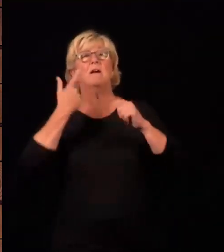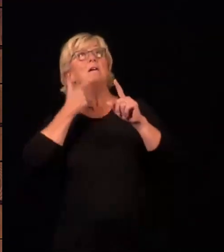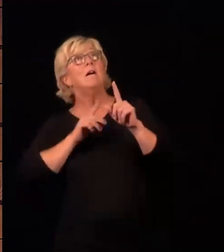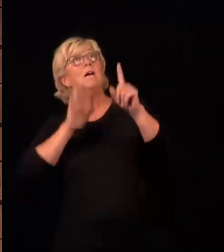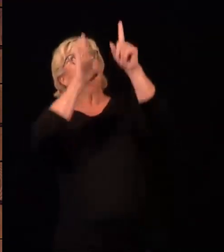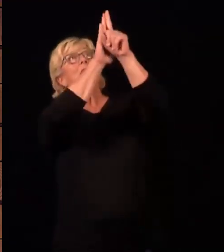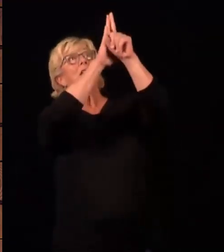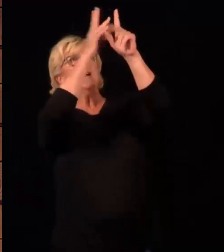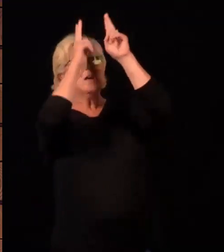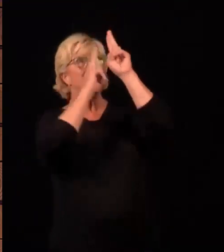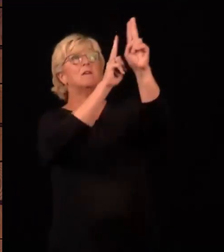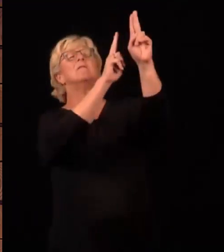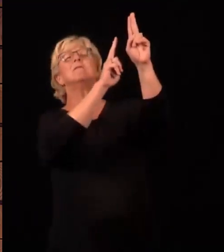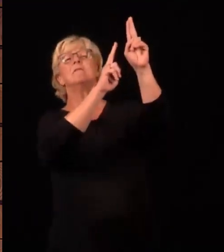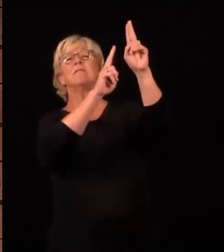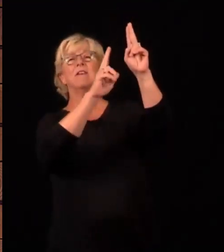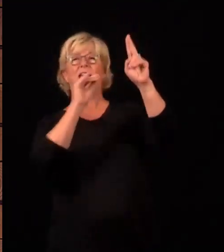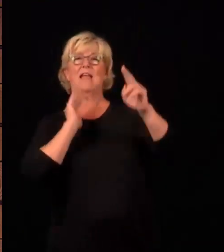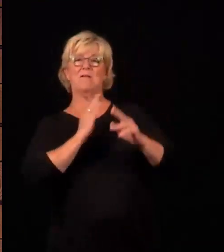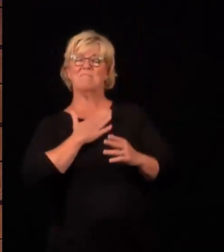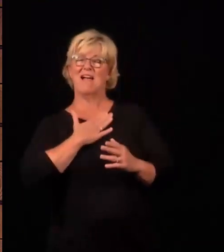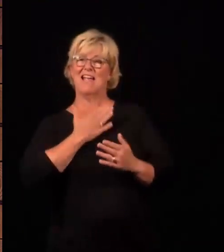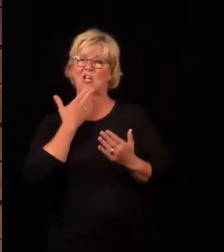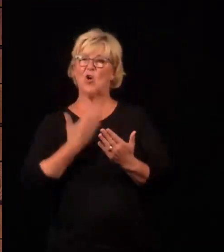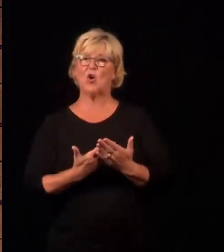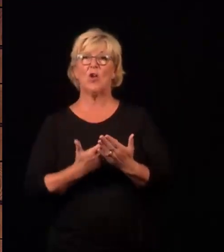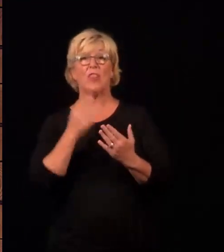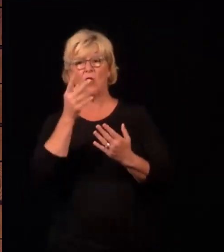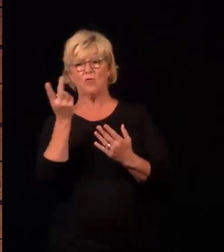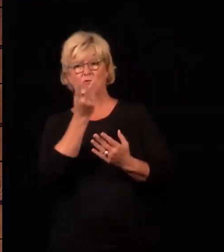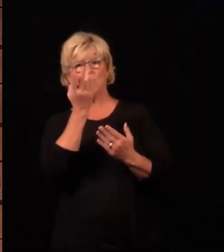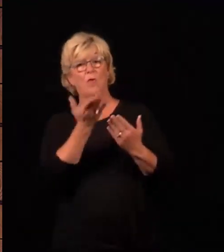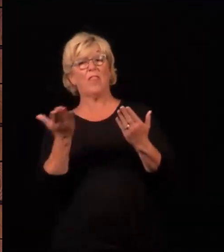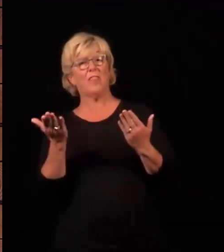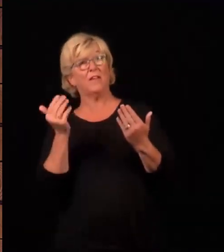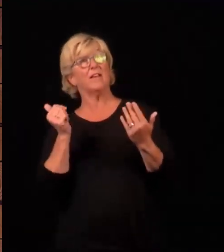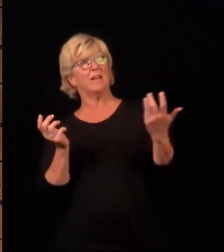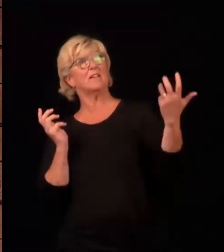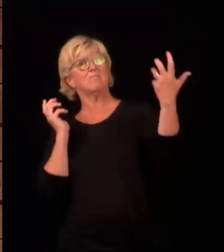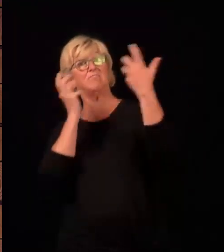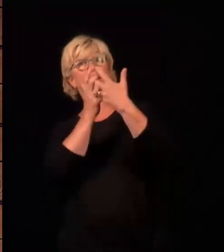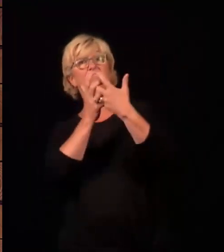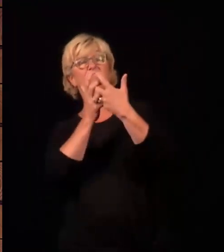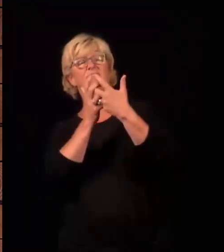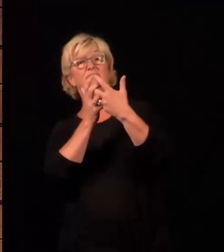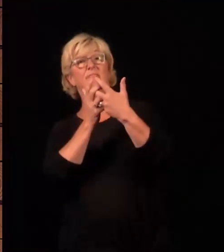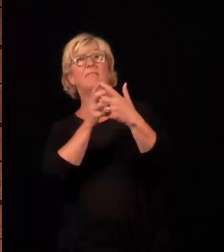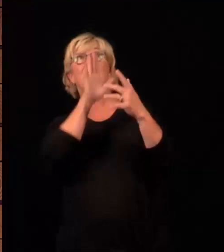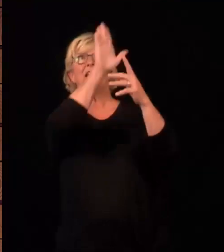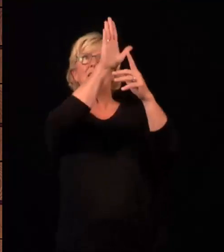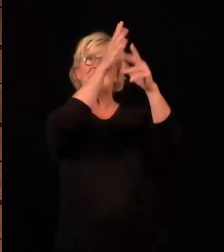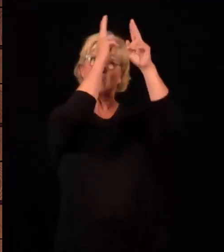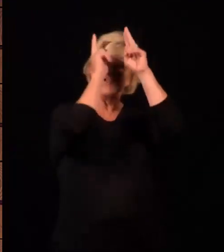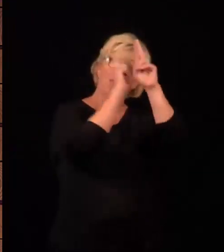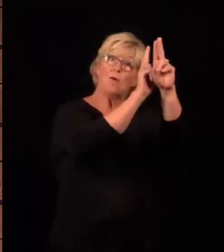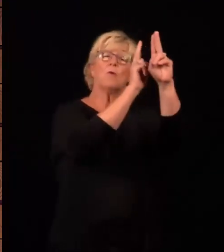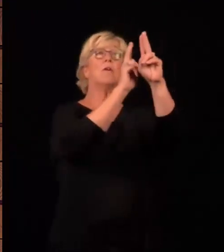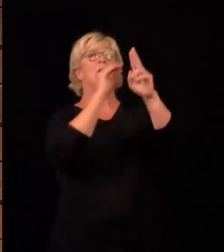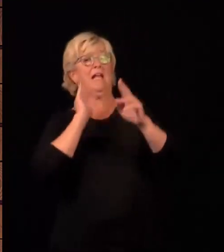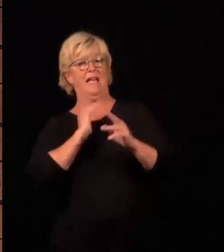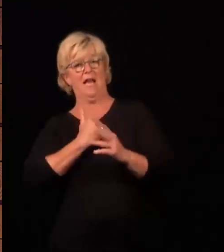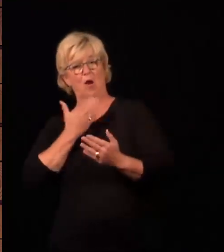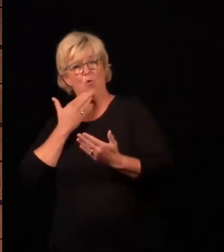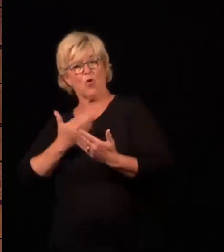His glory and our good. And those two things can come together, His glory and